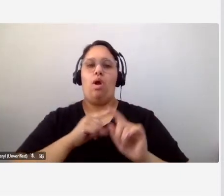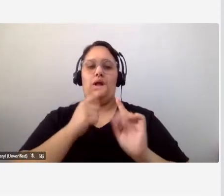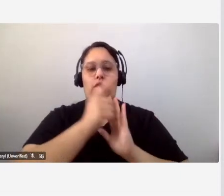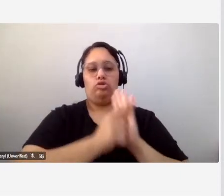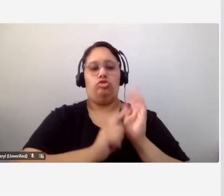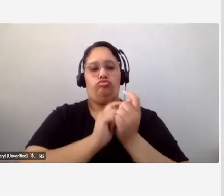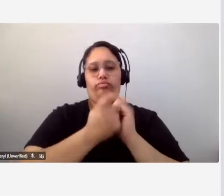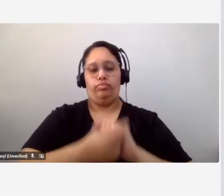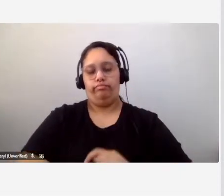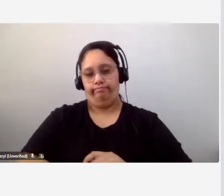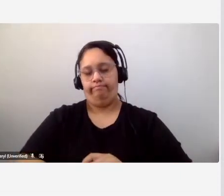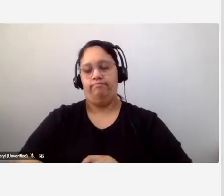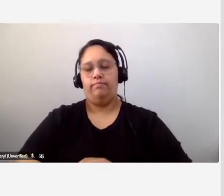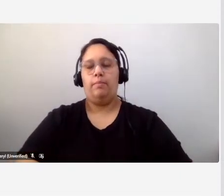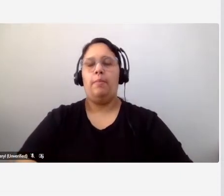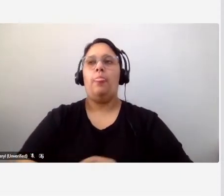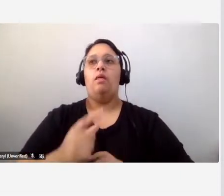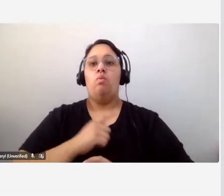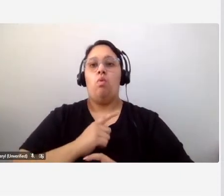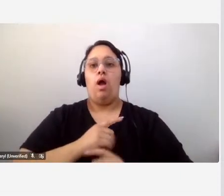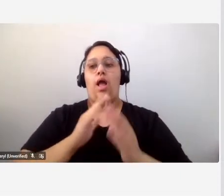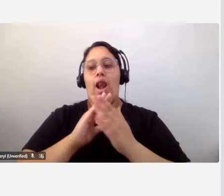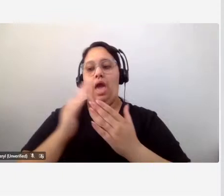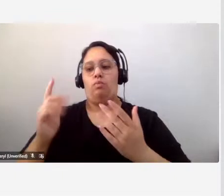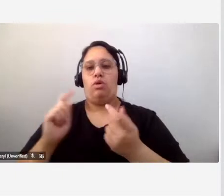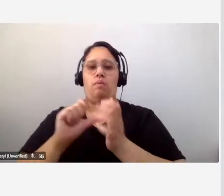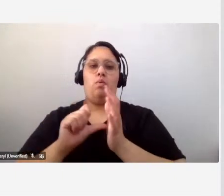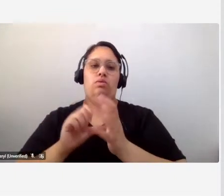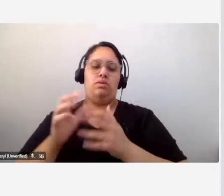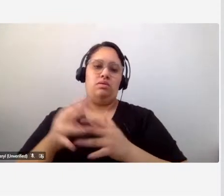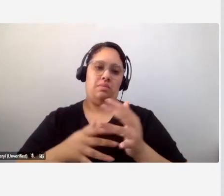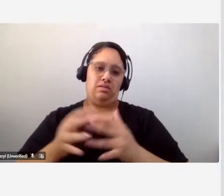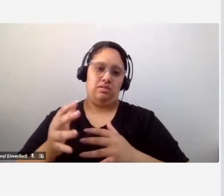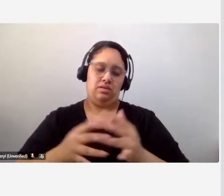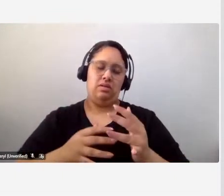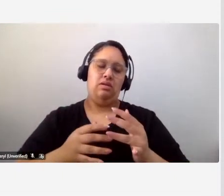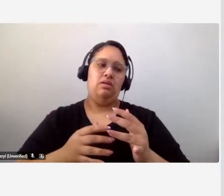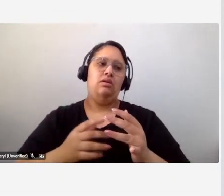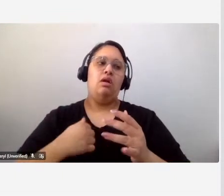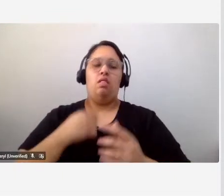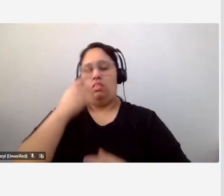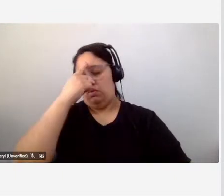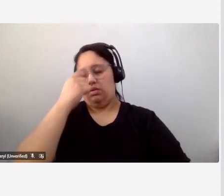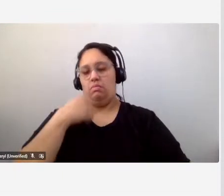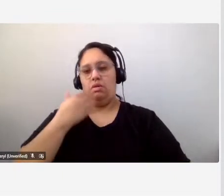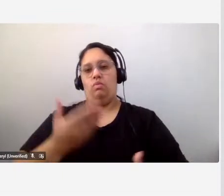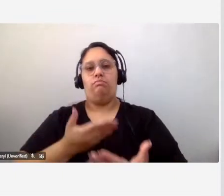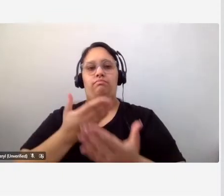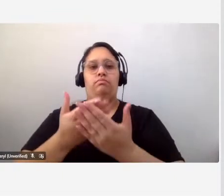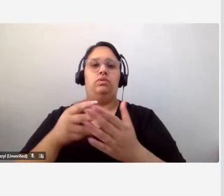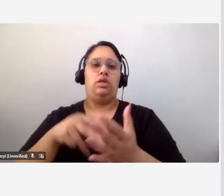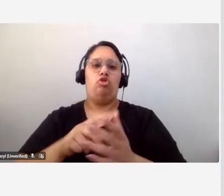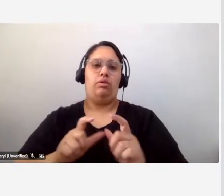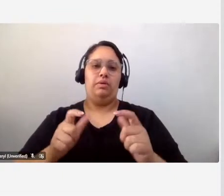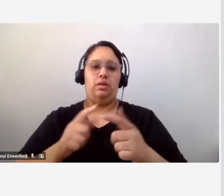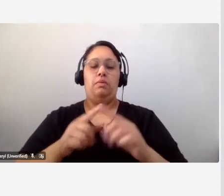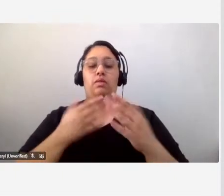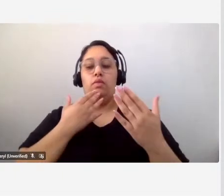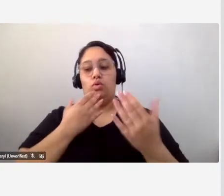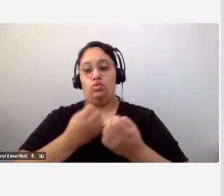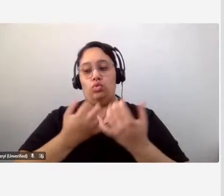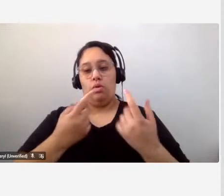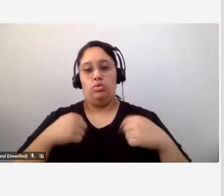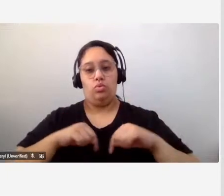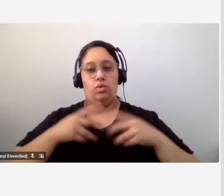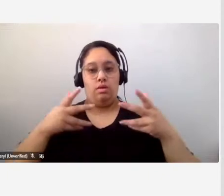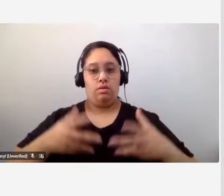legislation a priority, because libraries is an important matter. And I just thought I'd leave that here with the Standing Committee. But thank you very much. We're here.